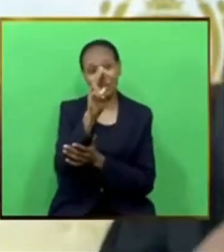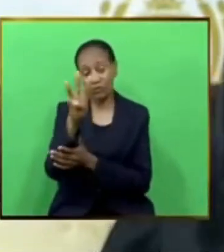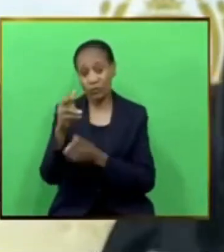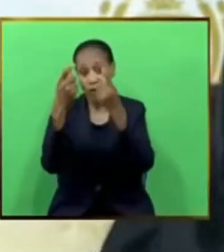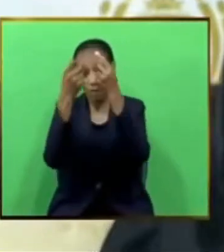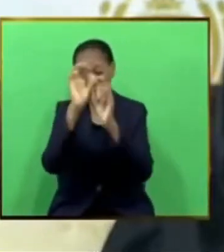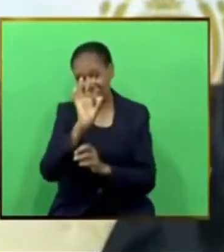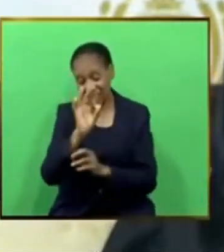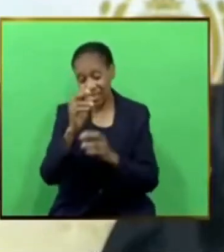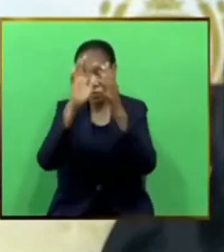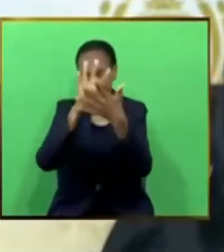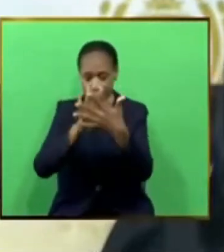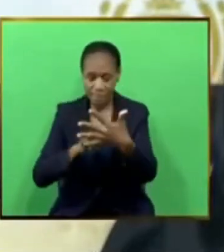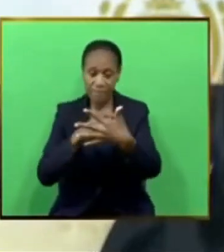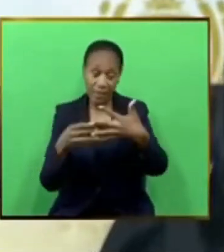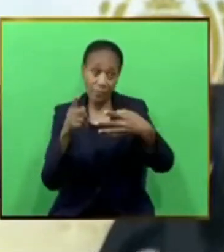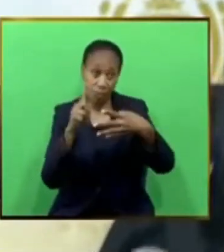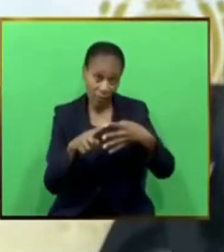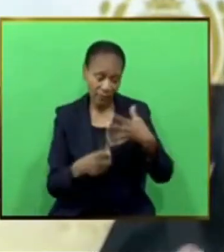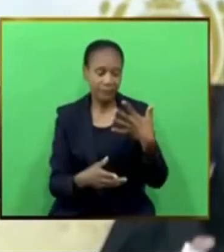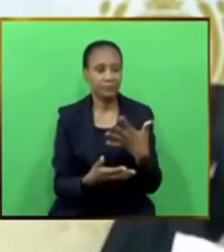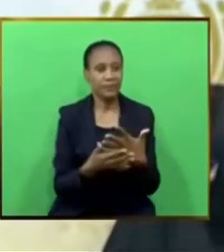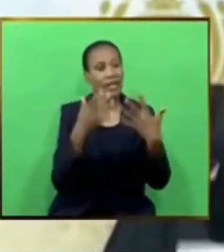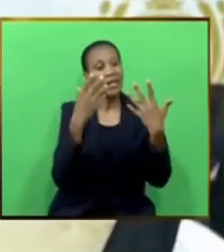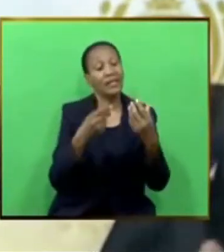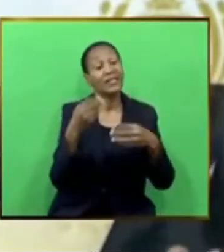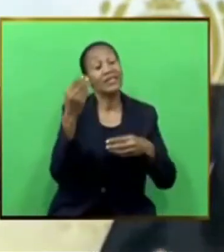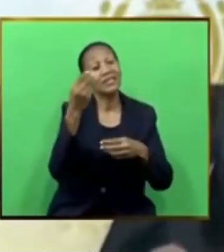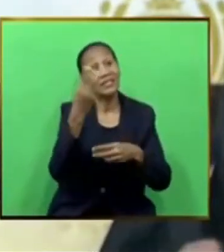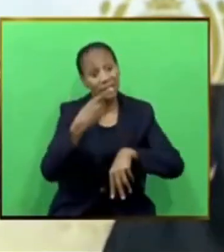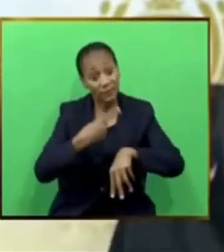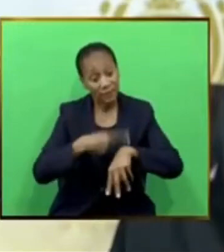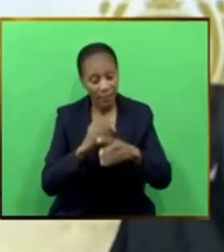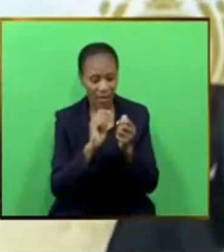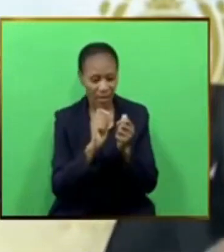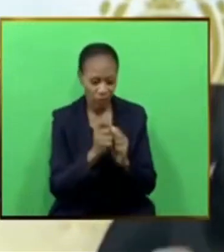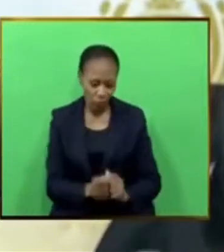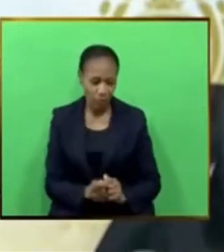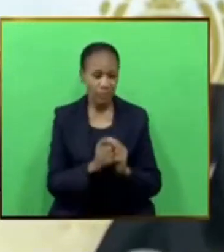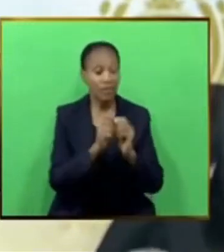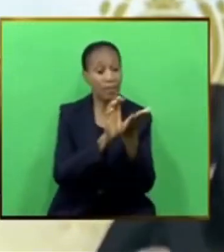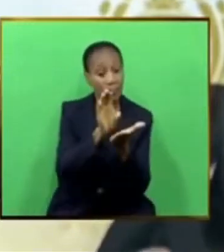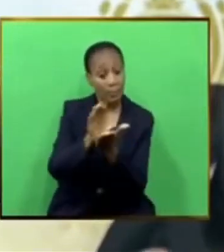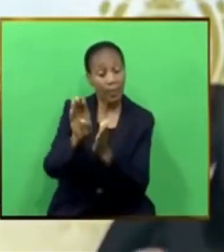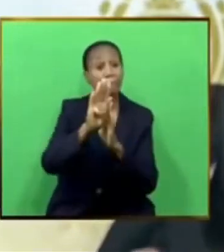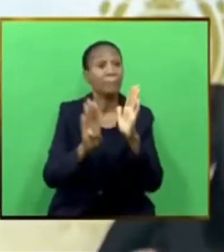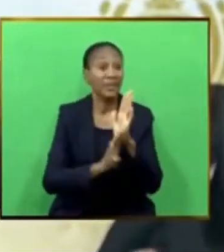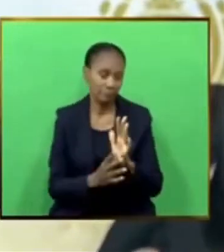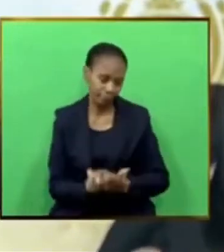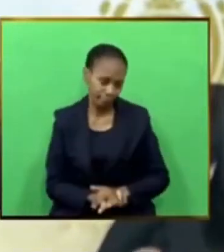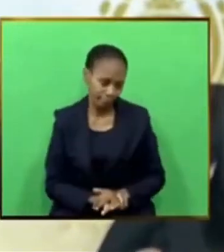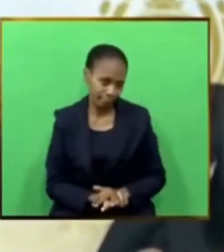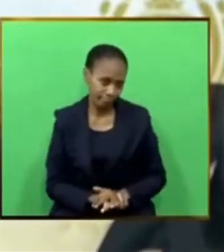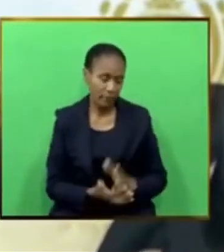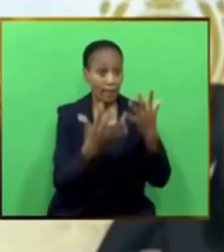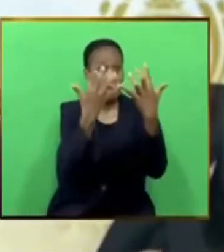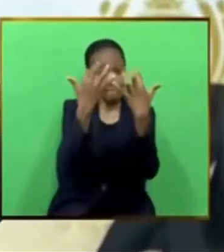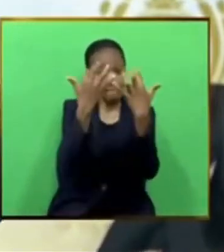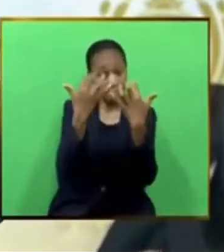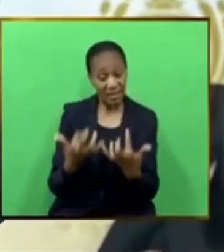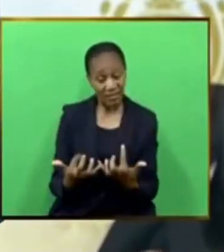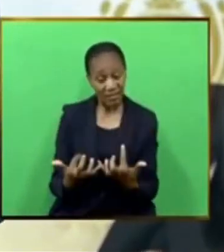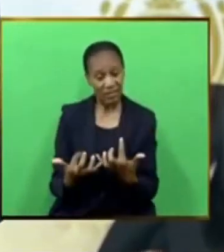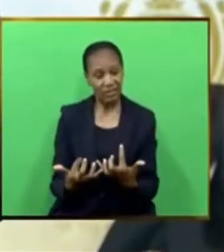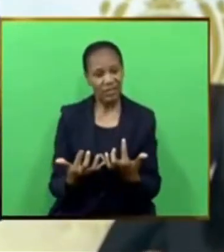Framework, the second Adjustment Appropriation Bill, the Budget Speech, the